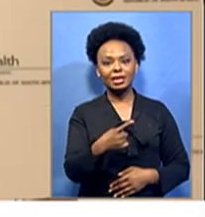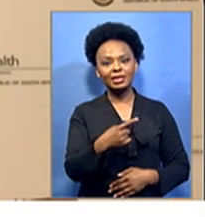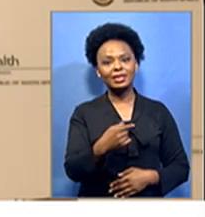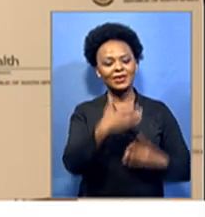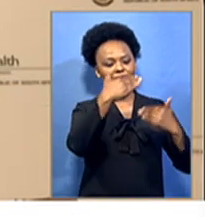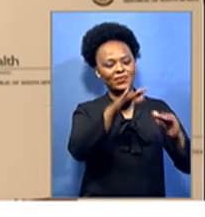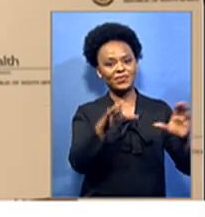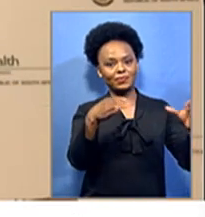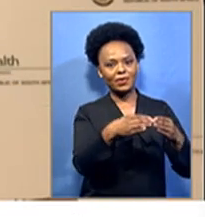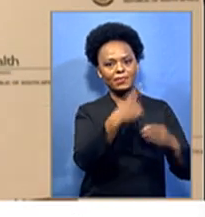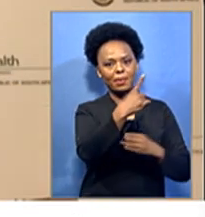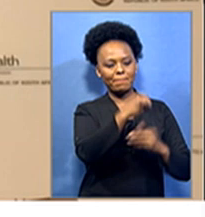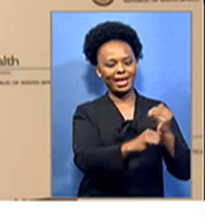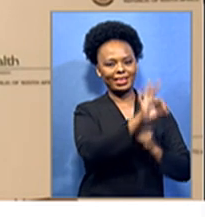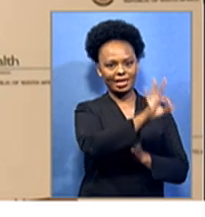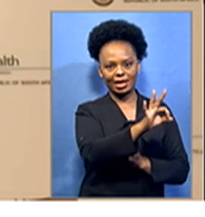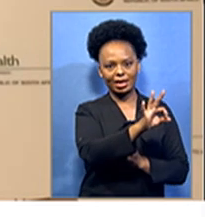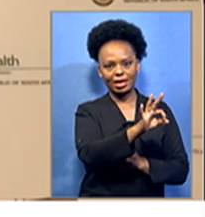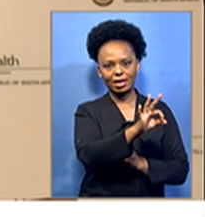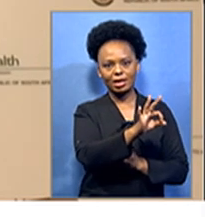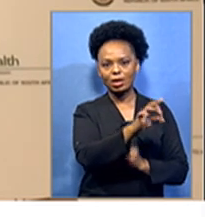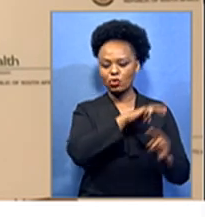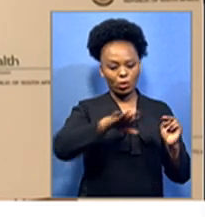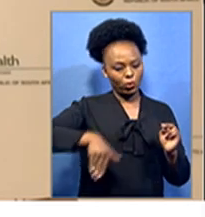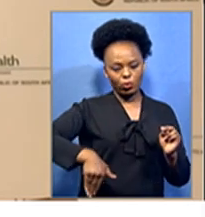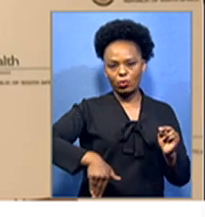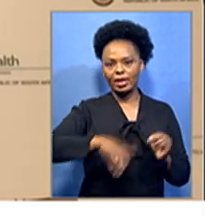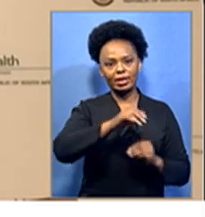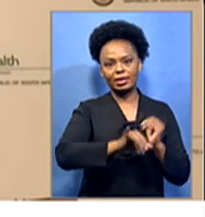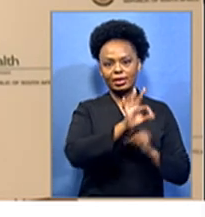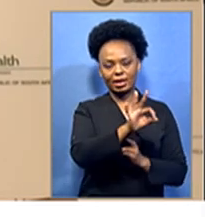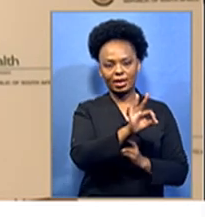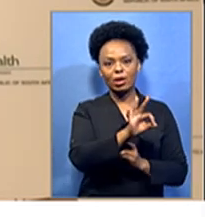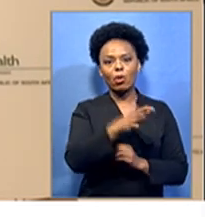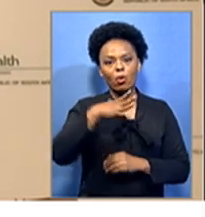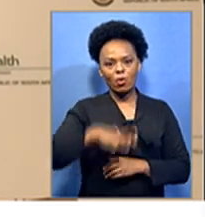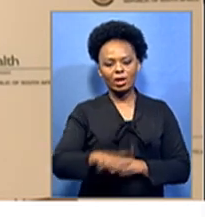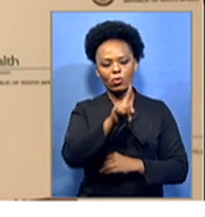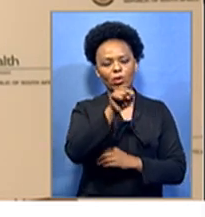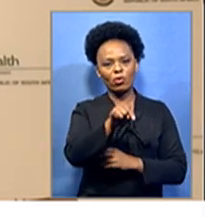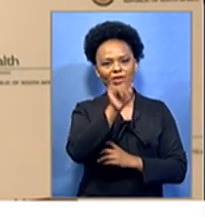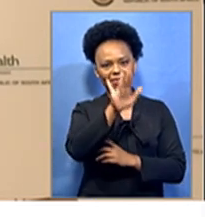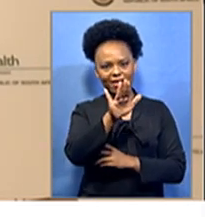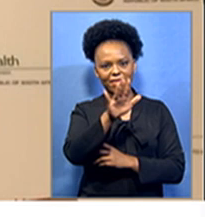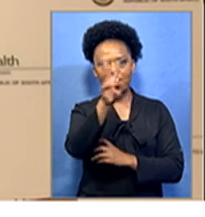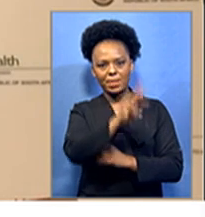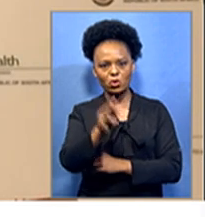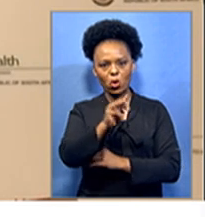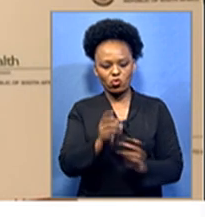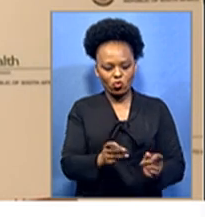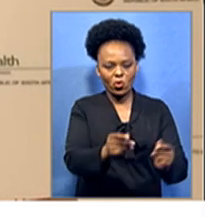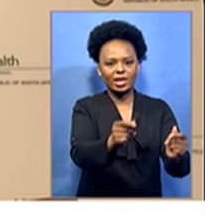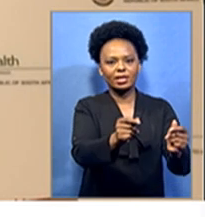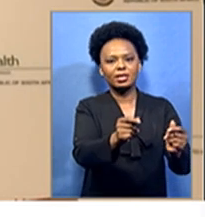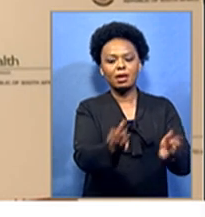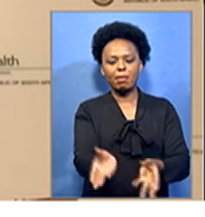it hasn't finished 3 months. We wanted to vaccinate 1.5 million people quickly, and we bought the vaccine, and it